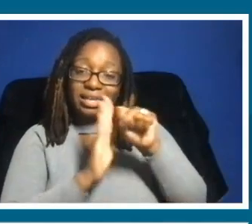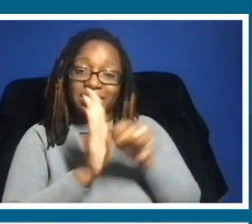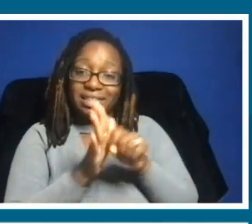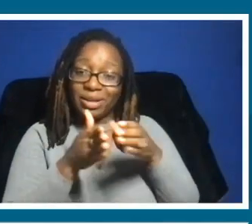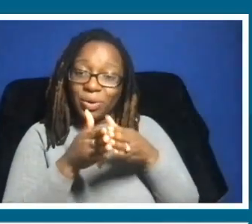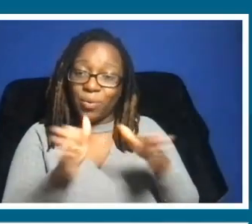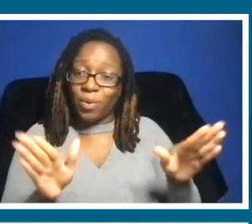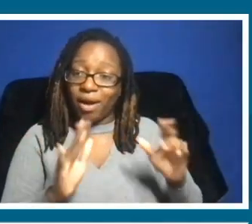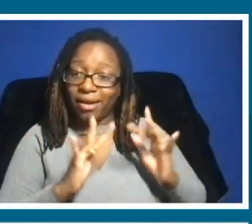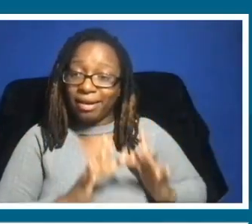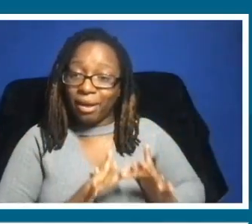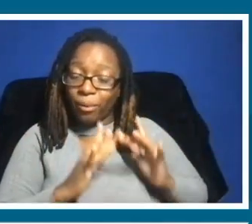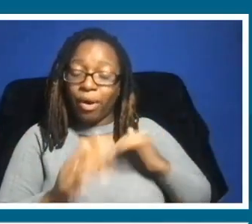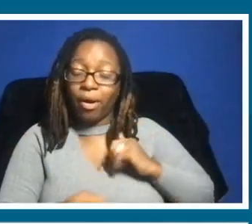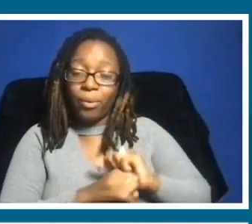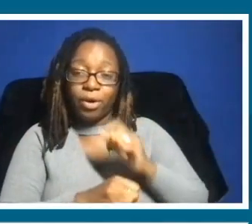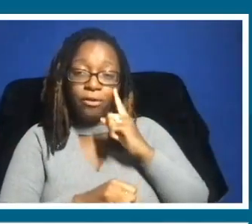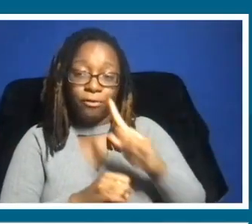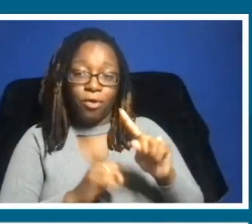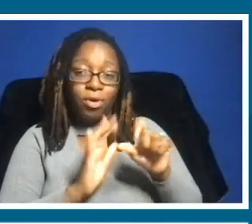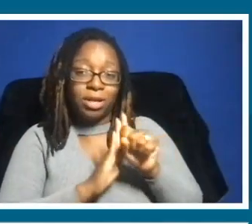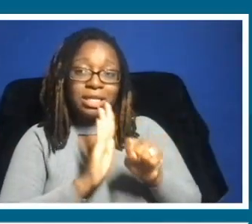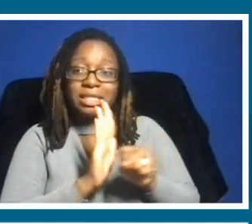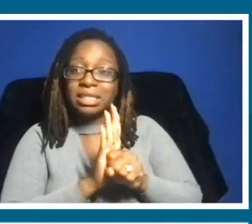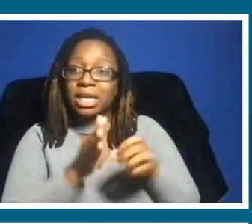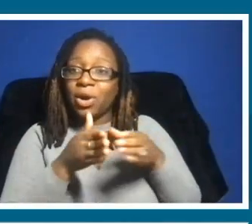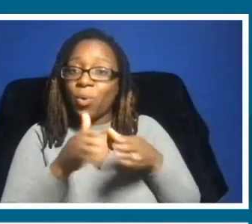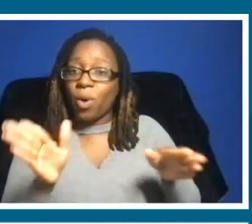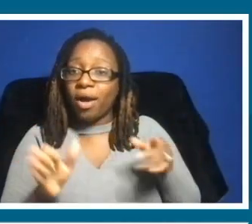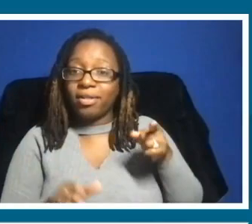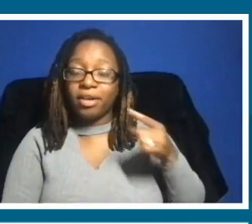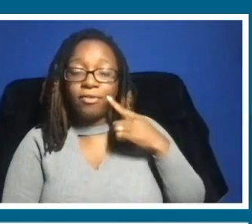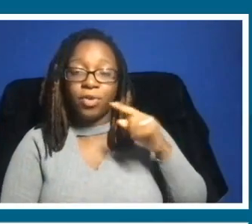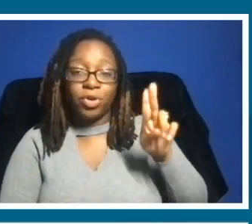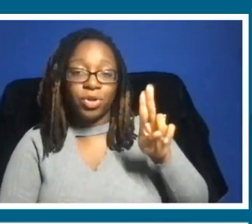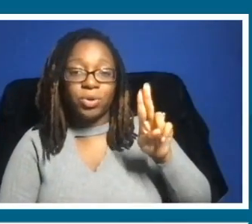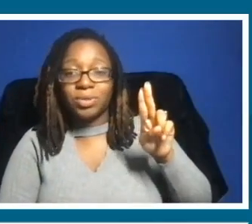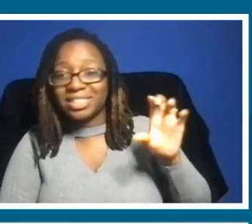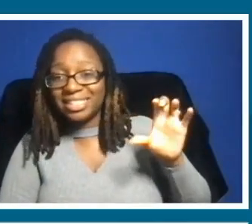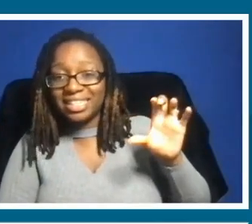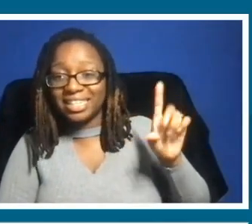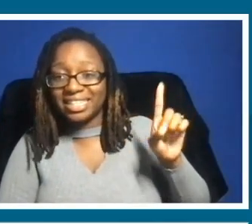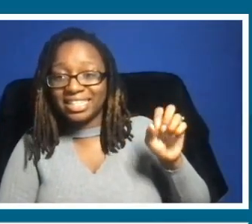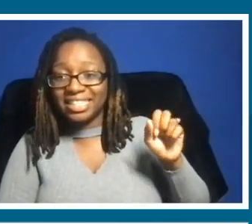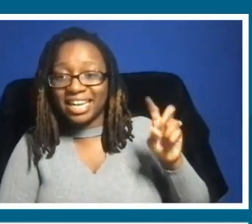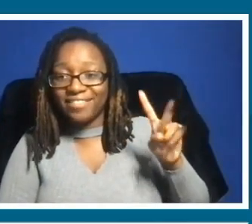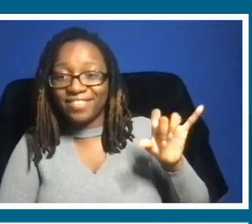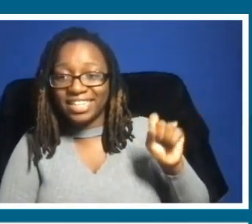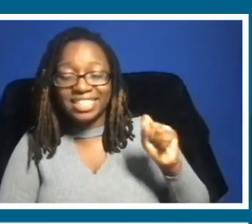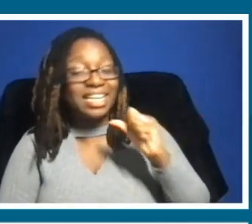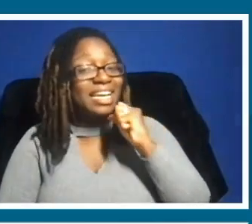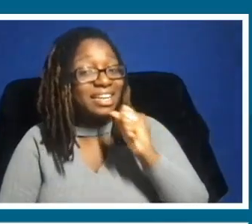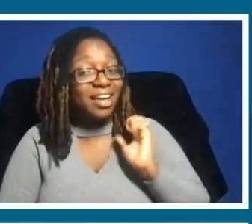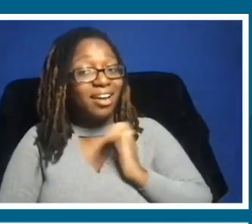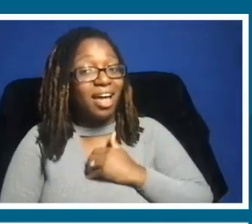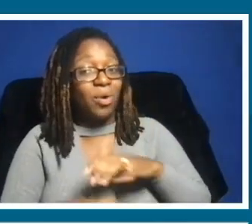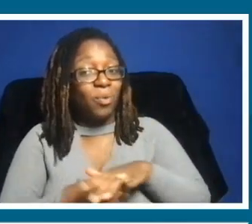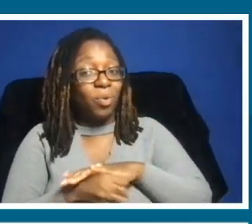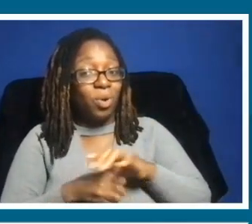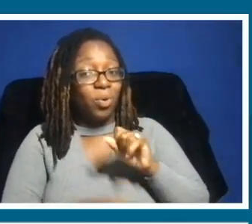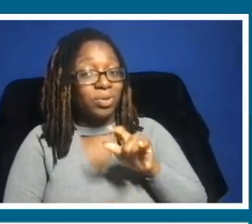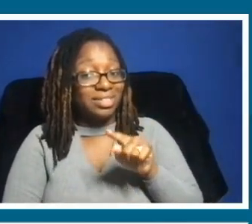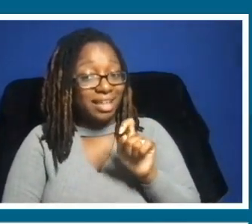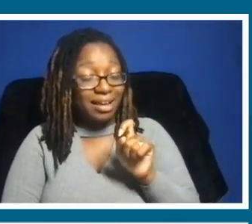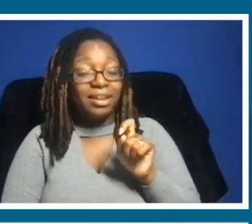work for the statewide office, which is headquartered at UC Davis, not to be confused with our local site as well. That